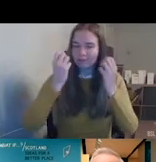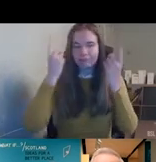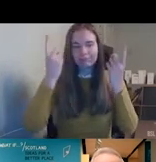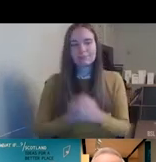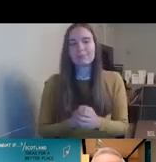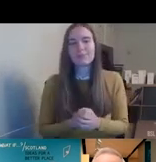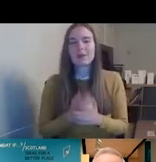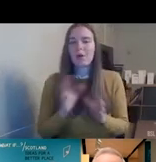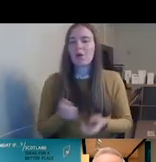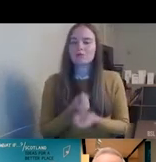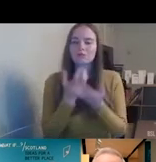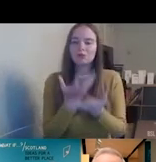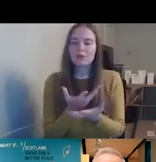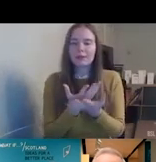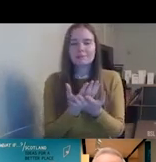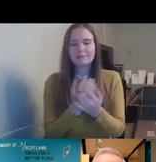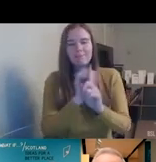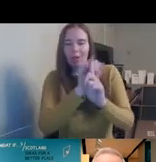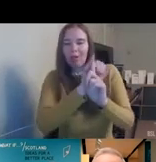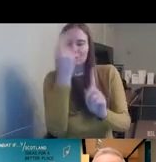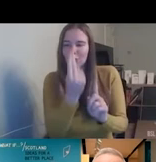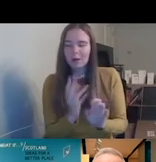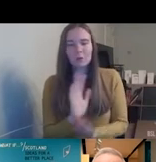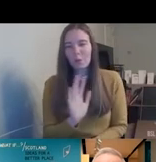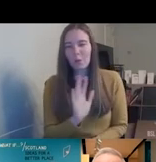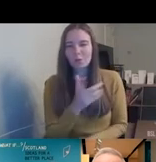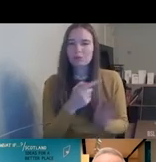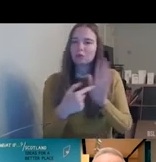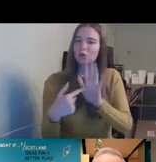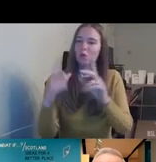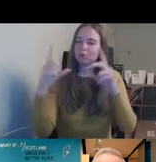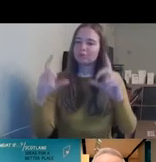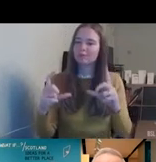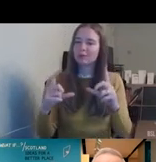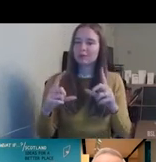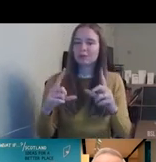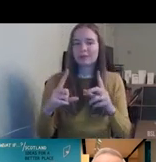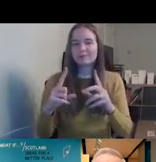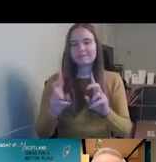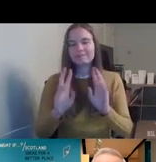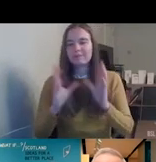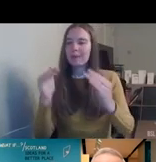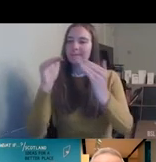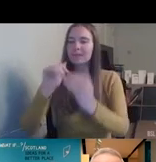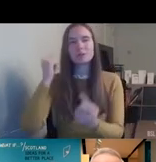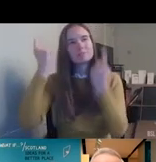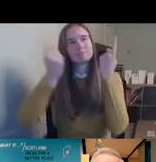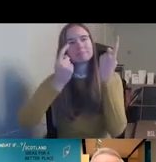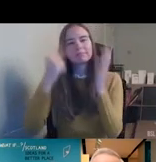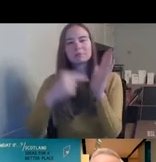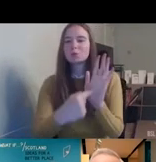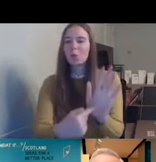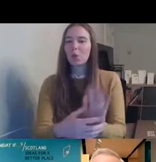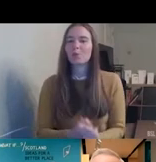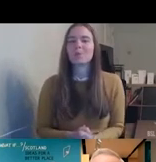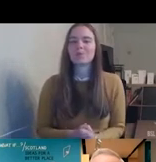polished drawings. It was about producing an image which captured the essence of the idea. So these are displayed in the